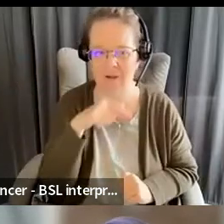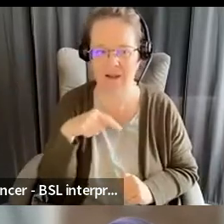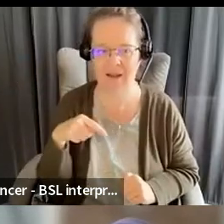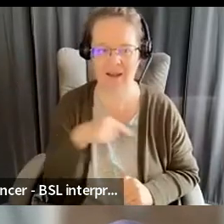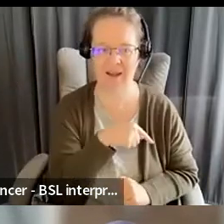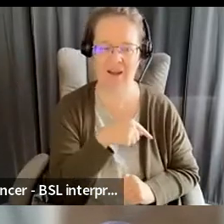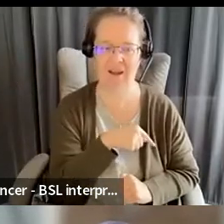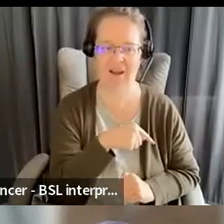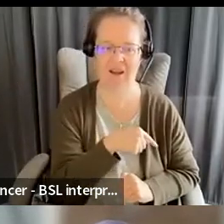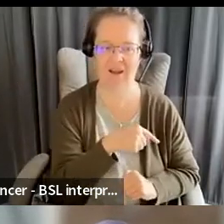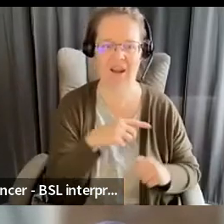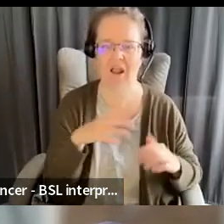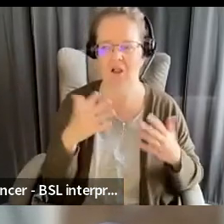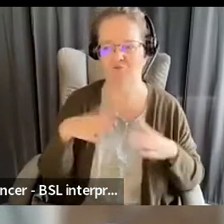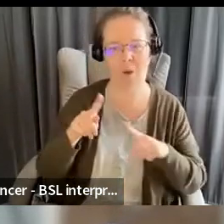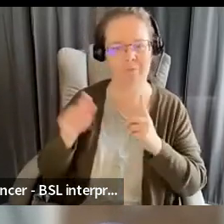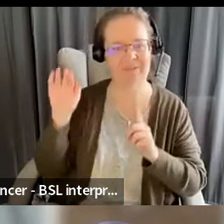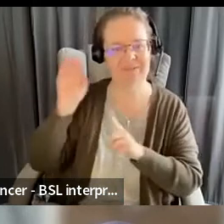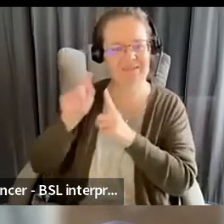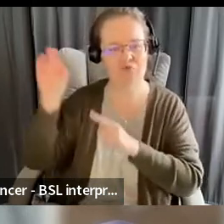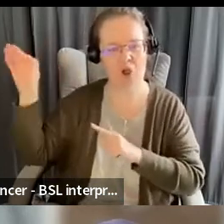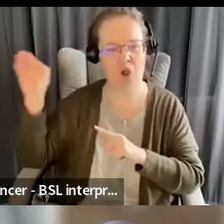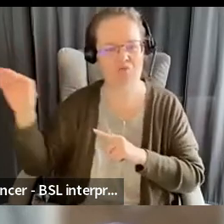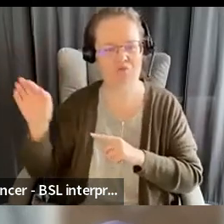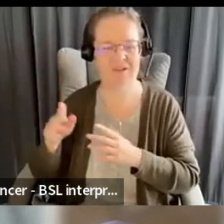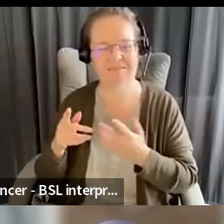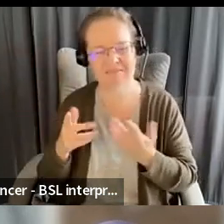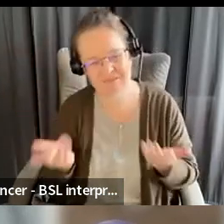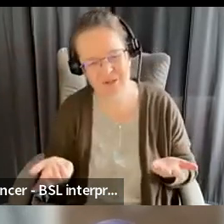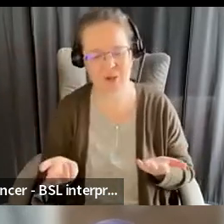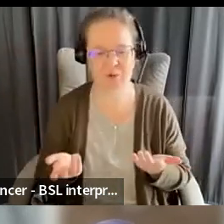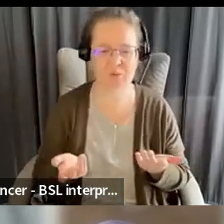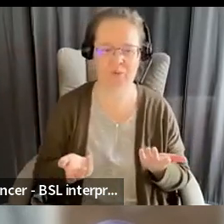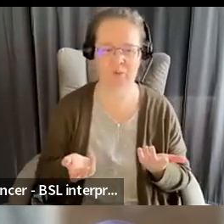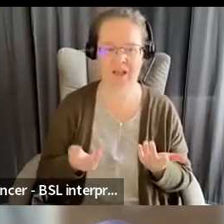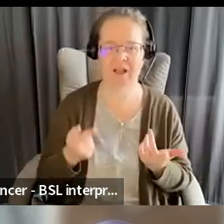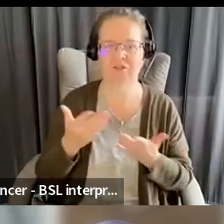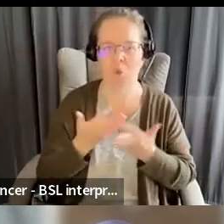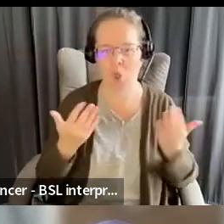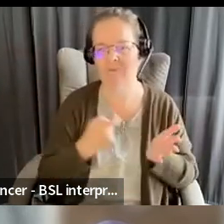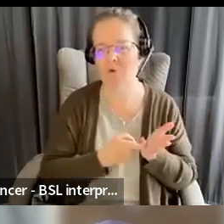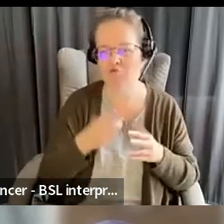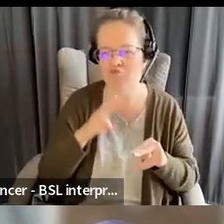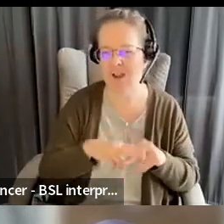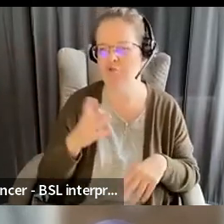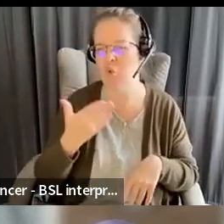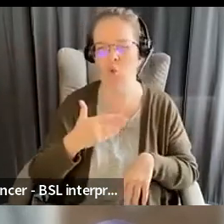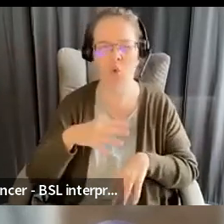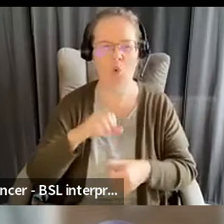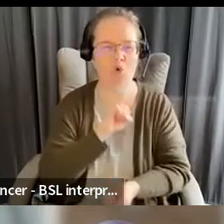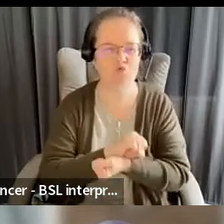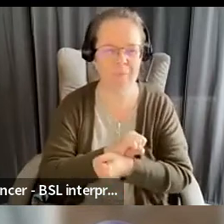a blacklisted security country, there's other stuff in terms of poor references or criminal convictions, not